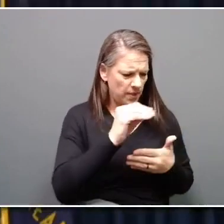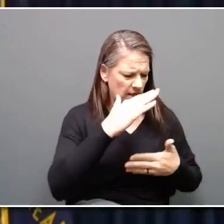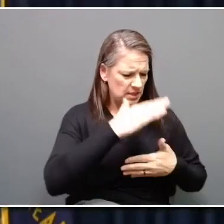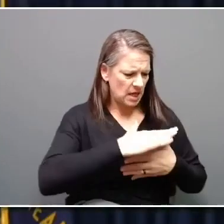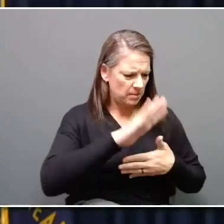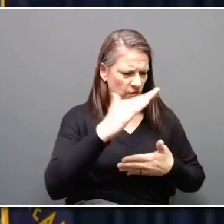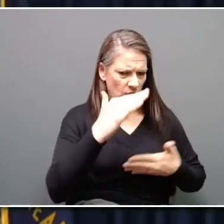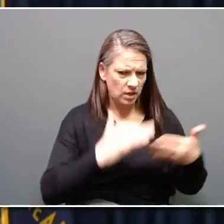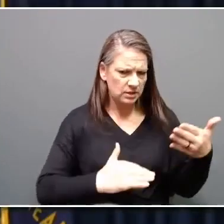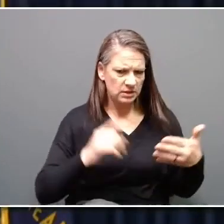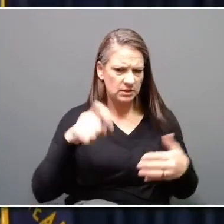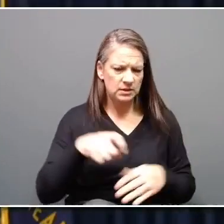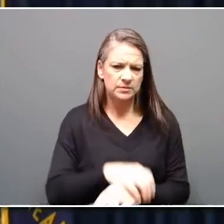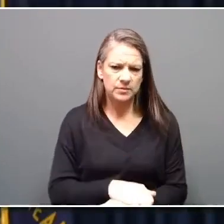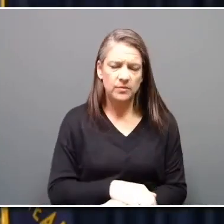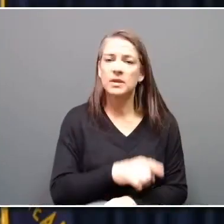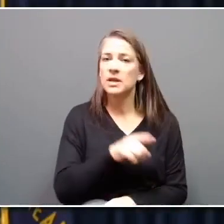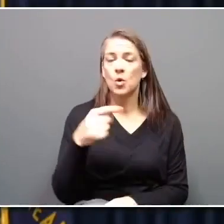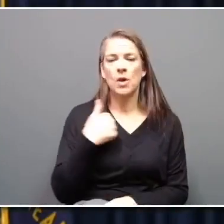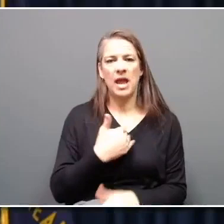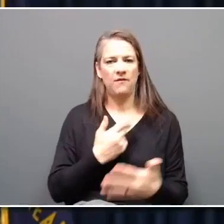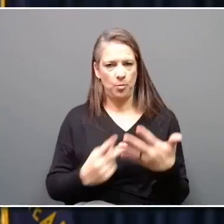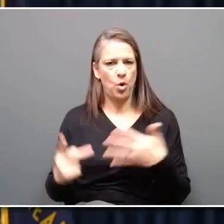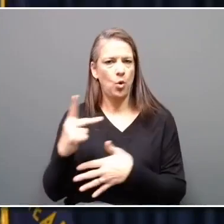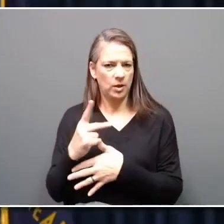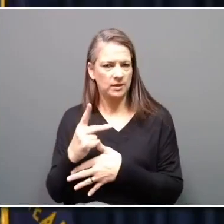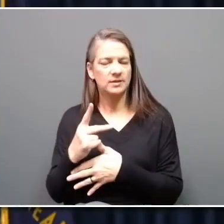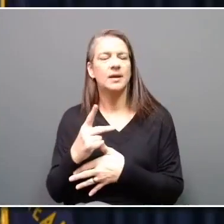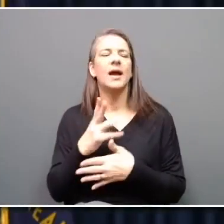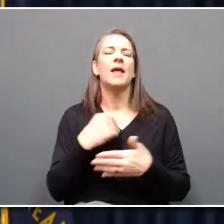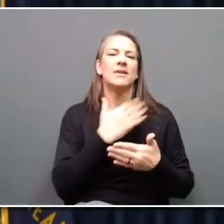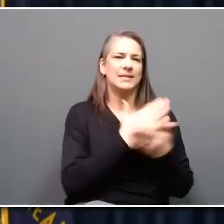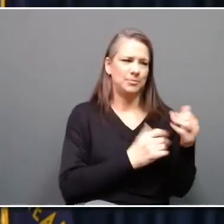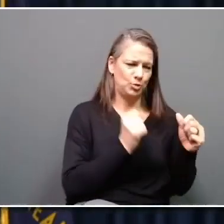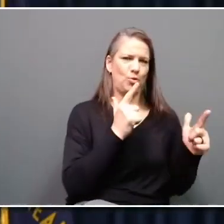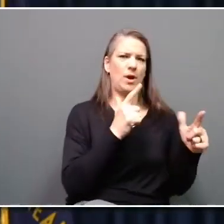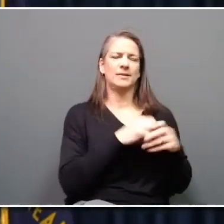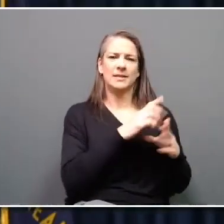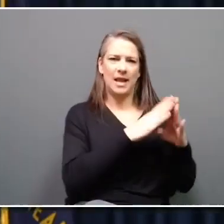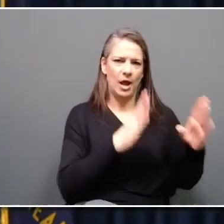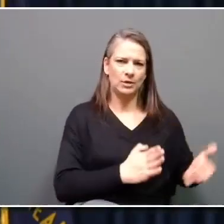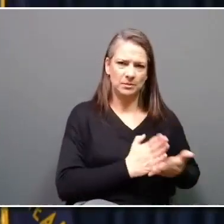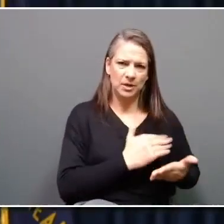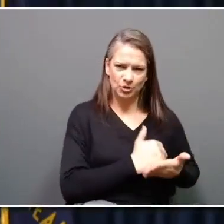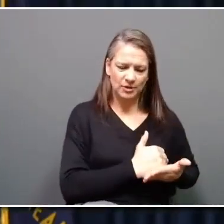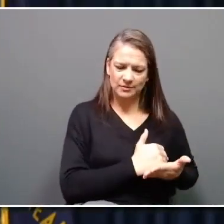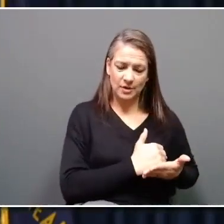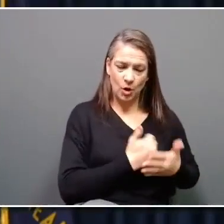or the House consider? Well, there's our priorities, and then there's some surprises in the House budget that hopefully the